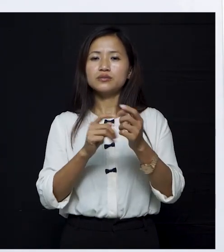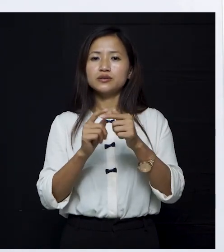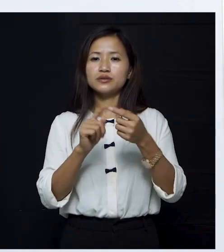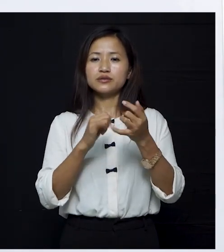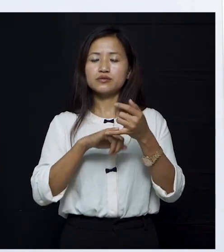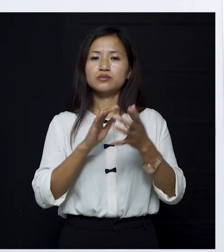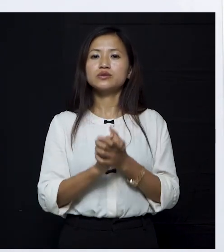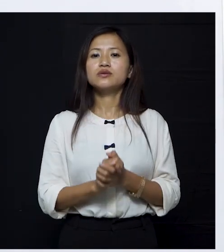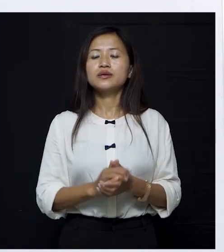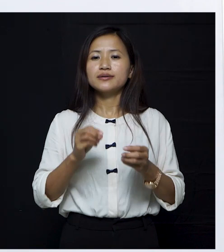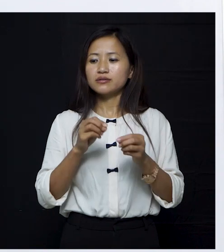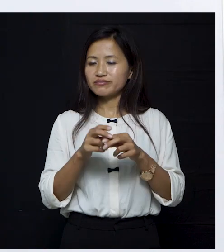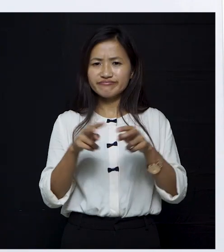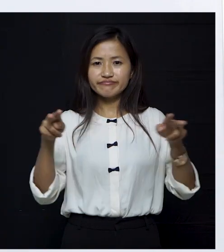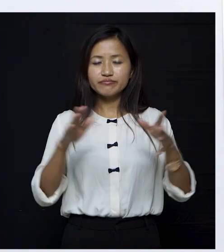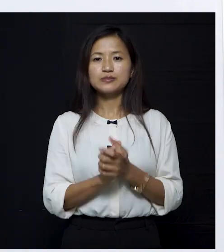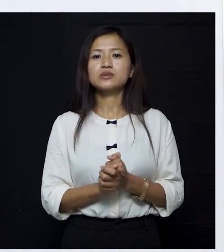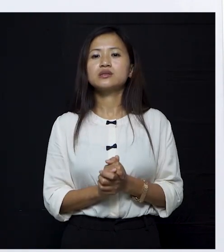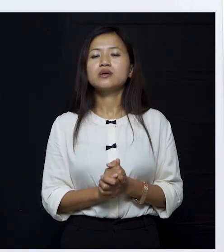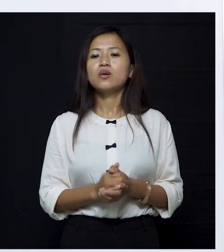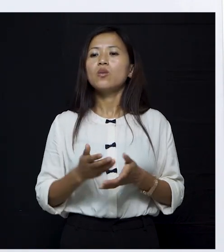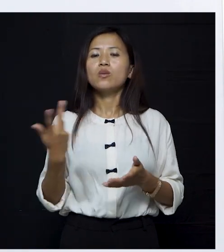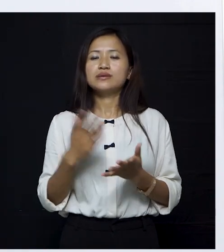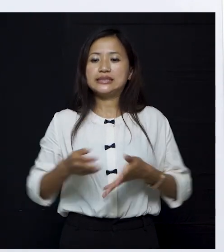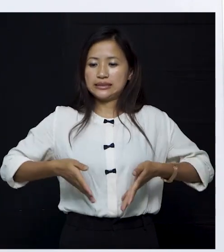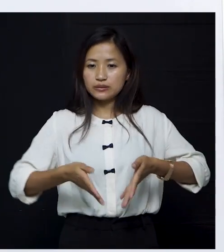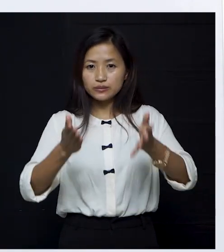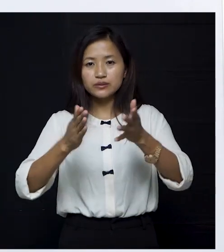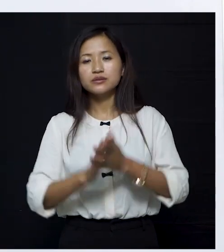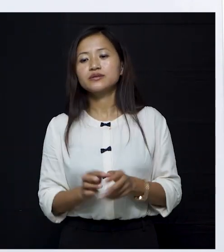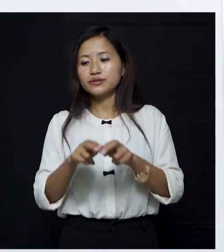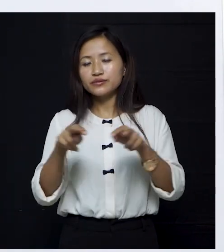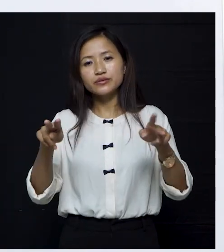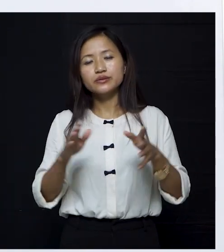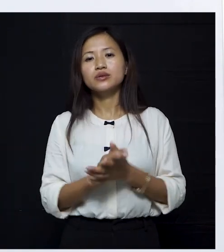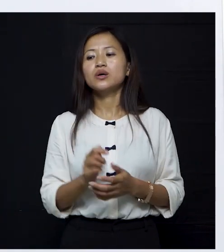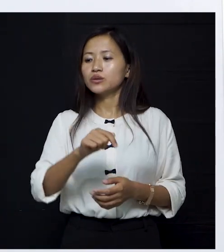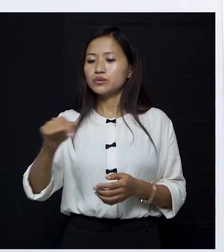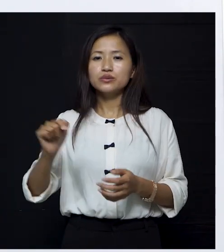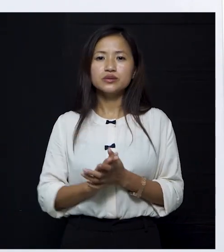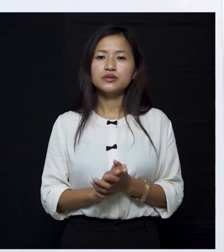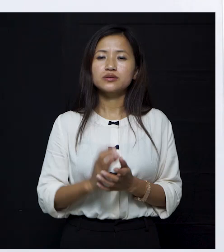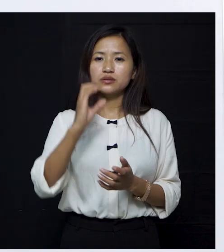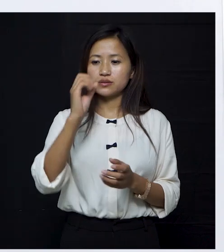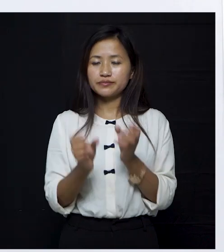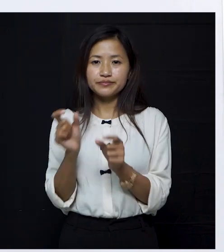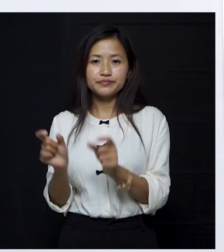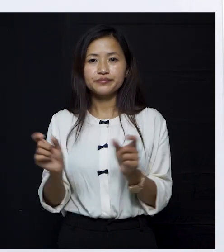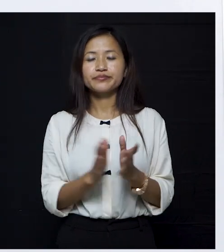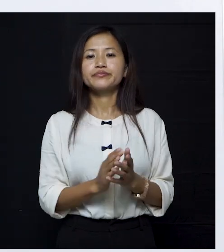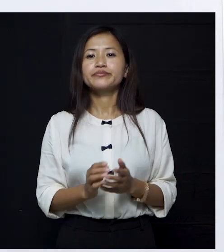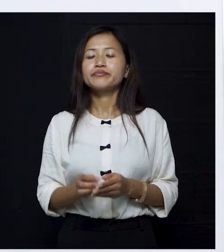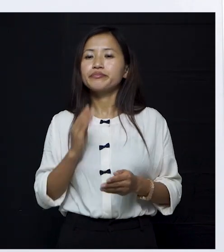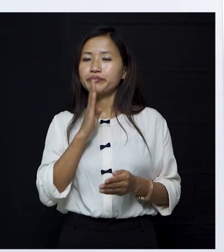consumer exploitation, okay? What are the ways, okay? What are the different ways in which the consumers, the people, we